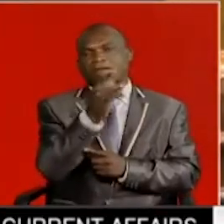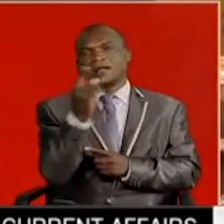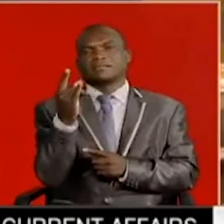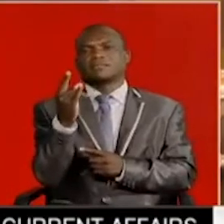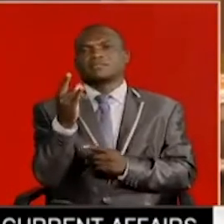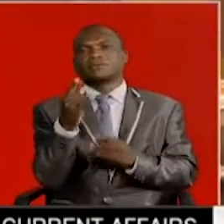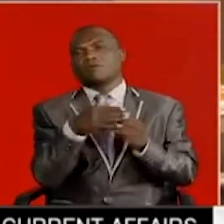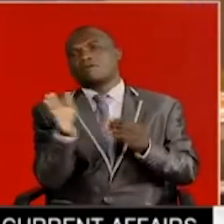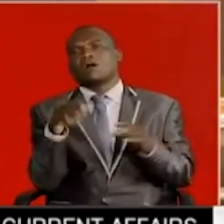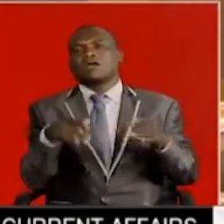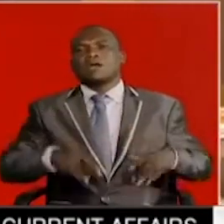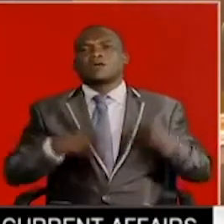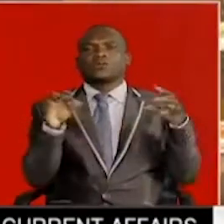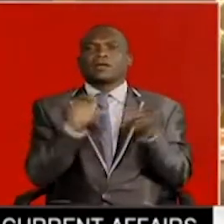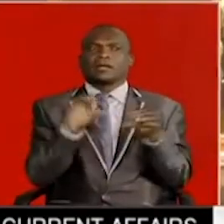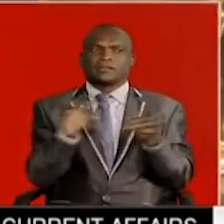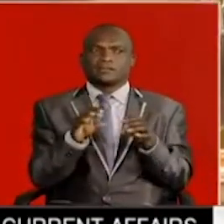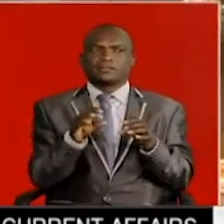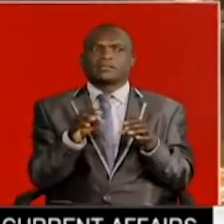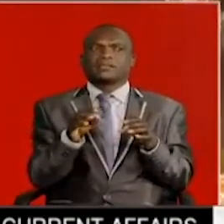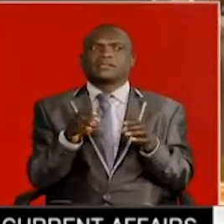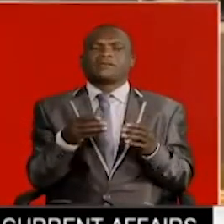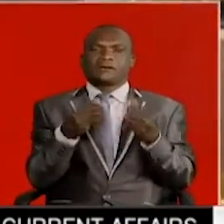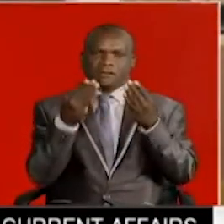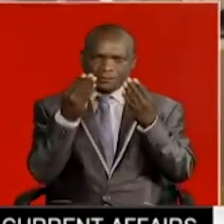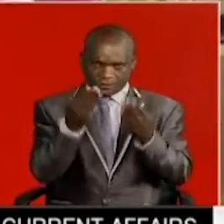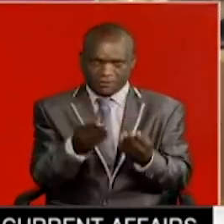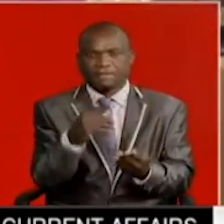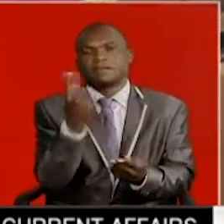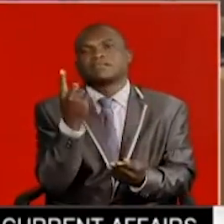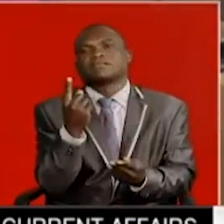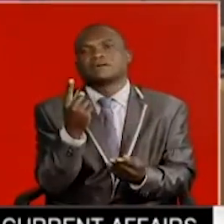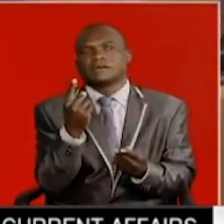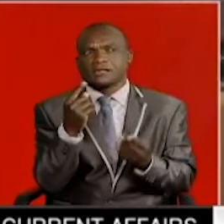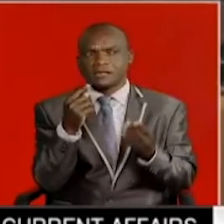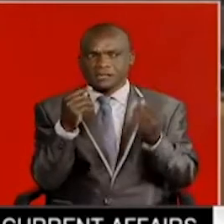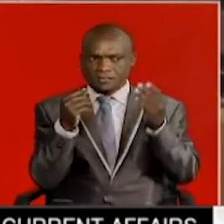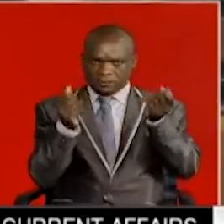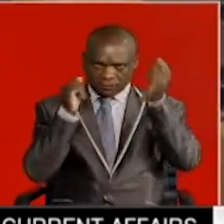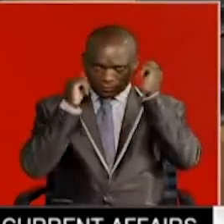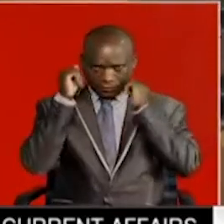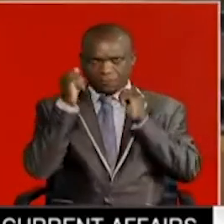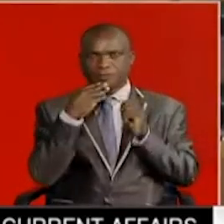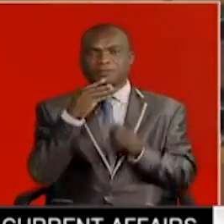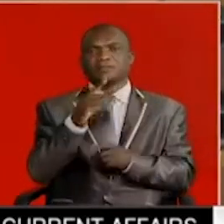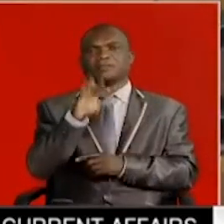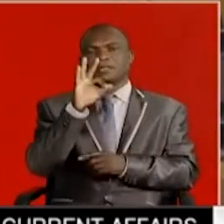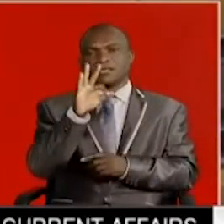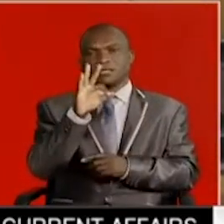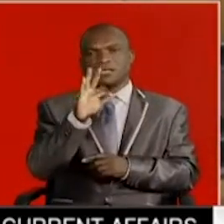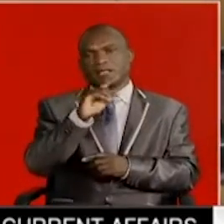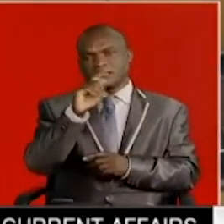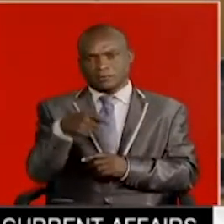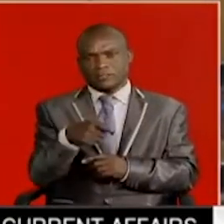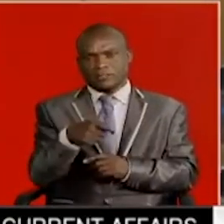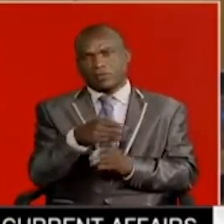They are the ones to get the first priority. For the defense forces, we are looking at 3,000 plus.